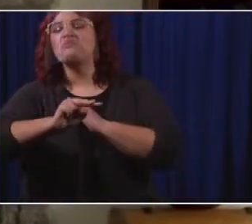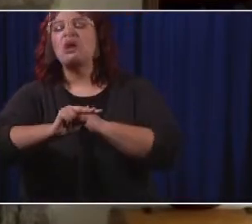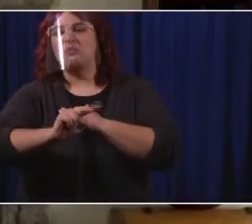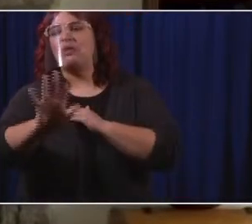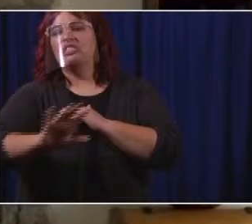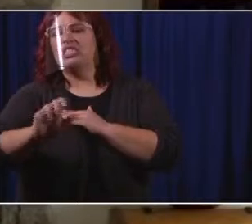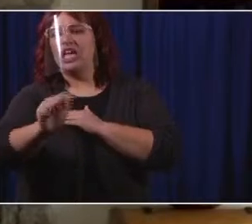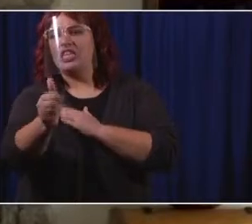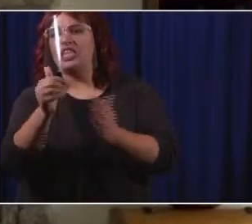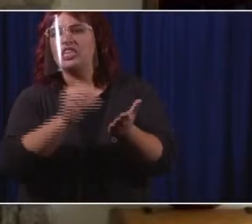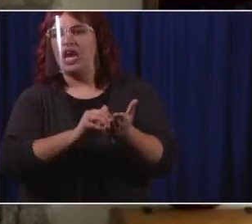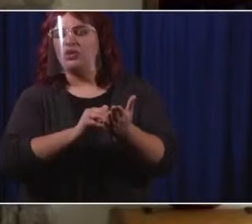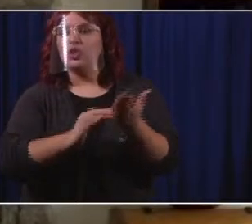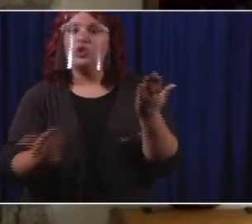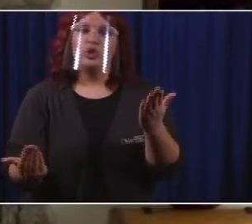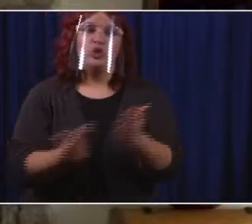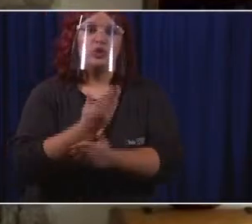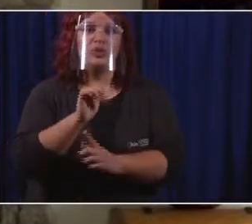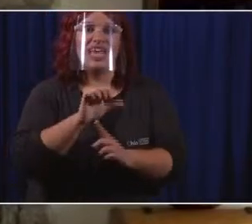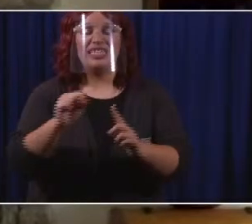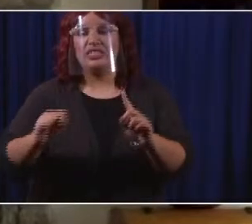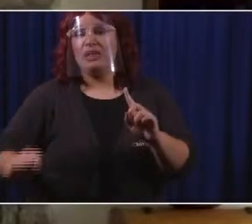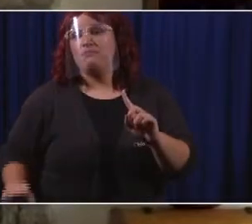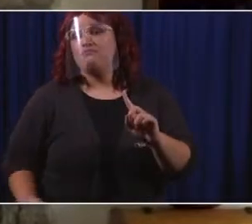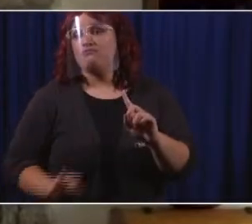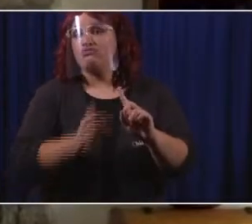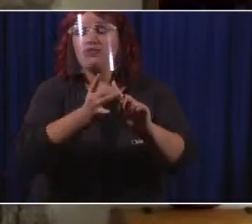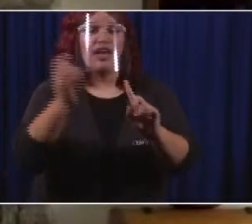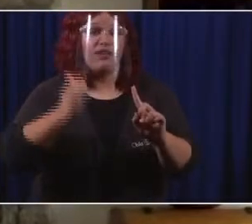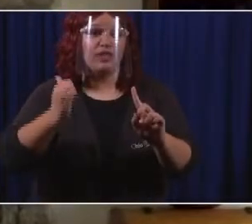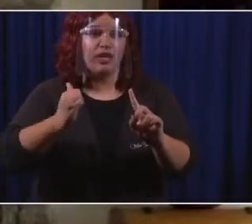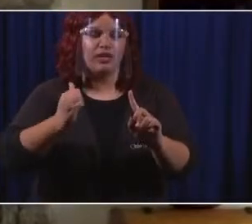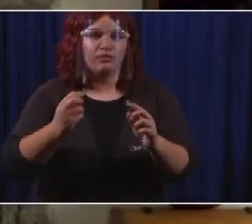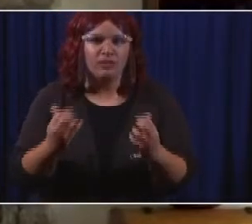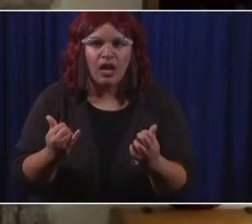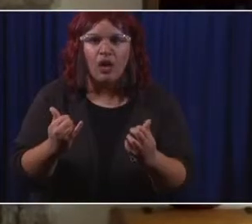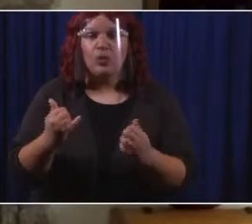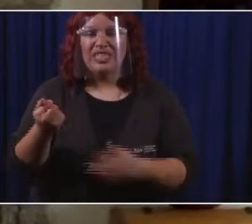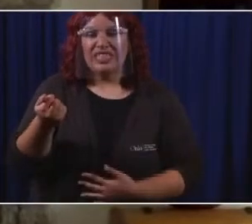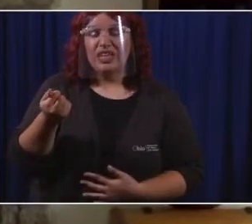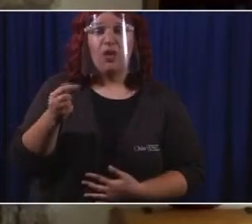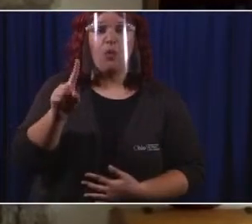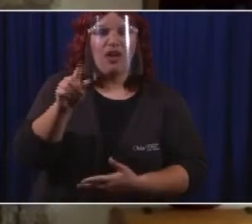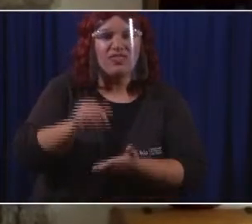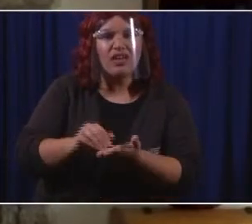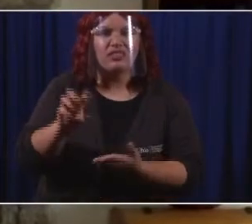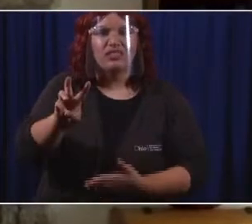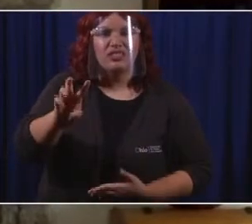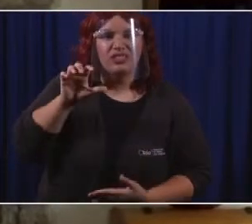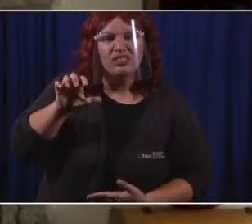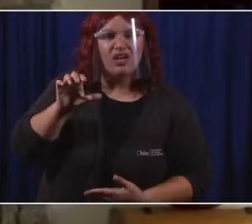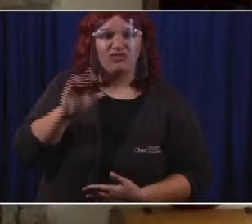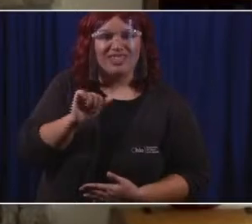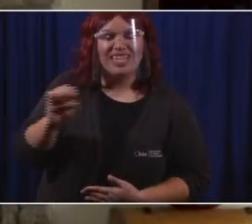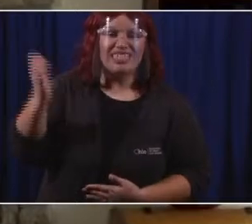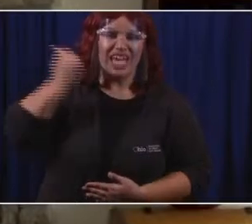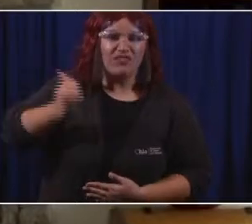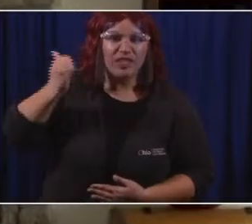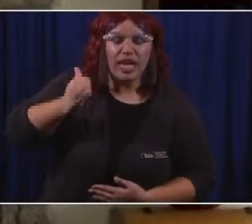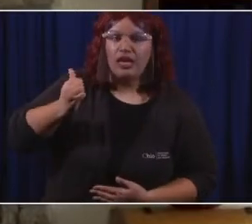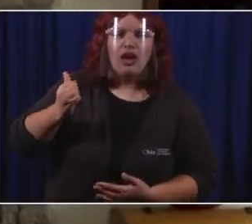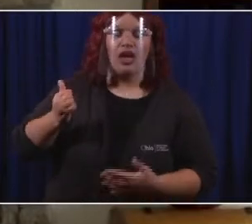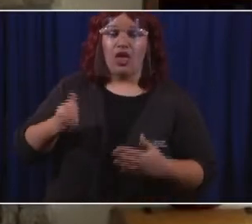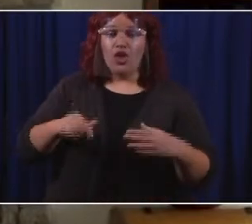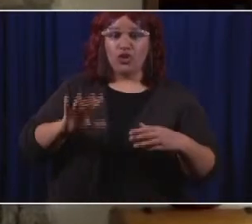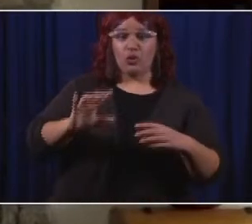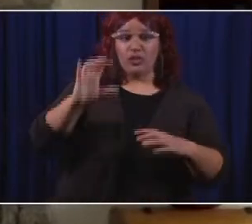saw that projection decreased to about 1,600 cases per day. We've now blown past that sort of projection on a daily case basis. What are the